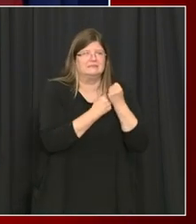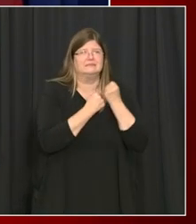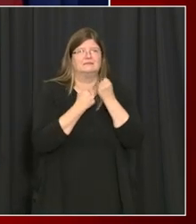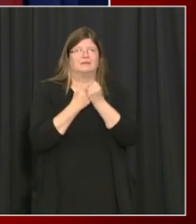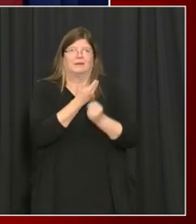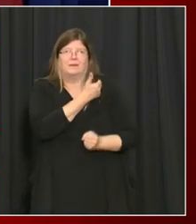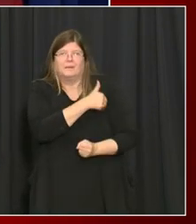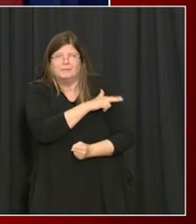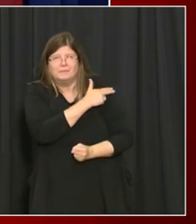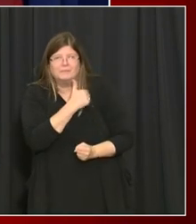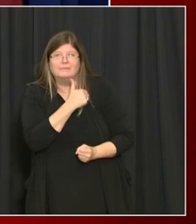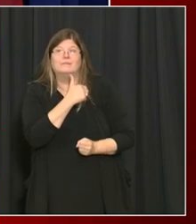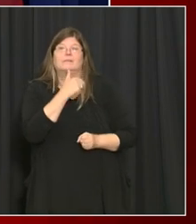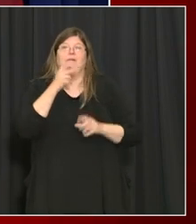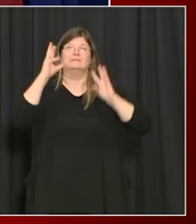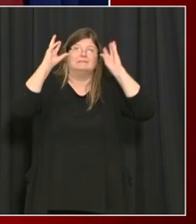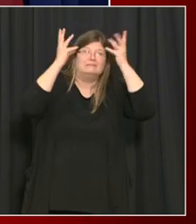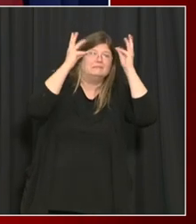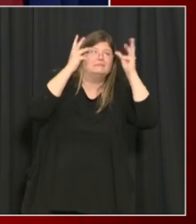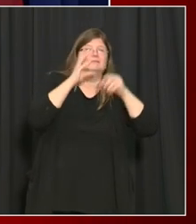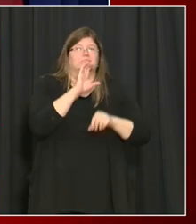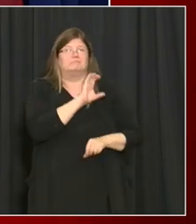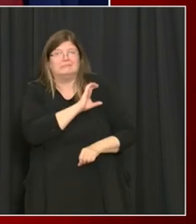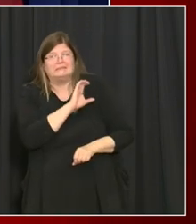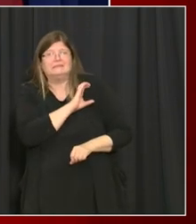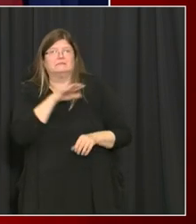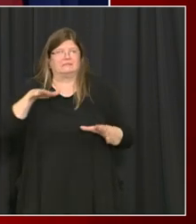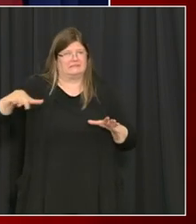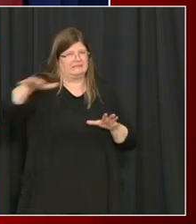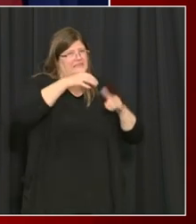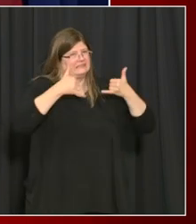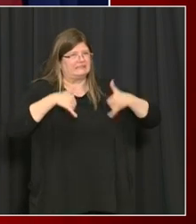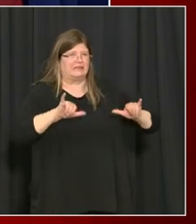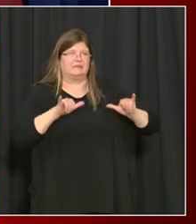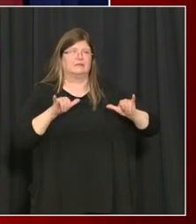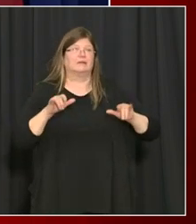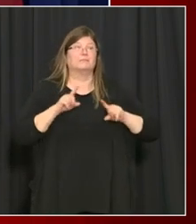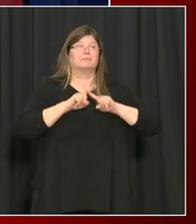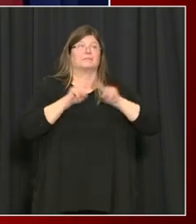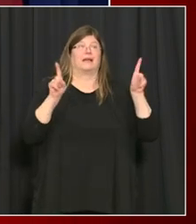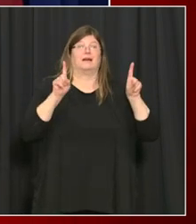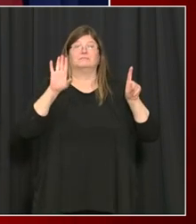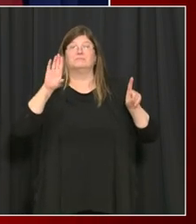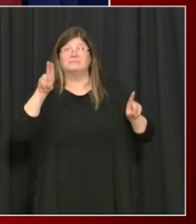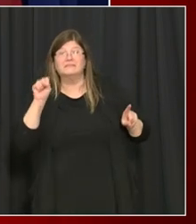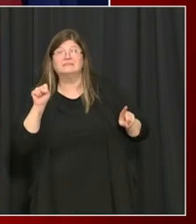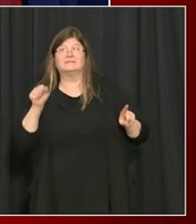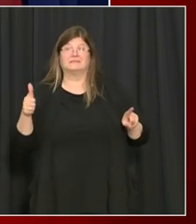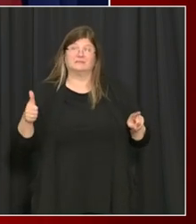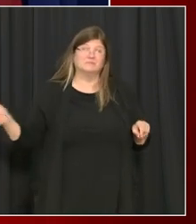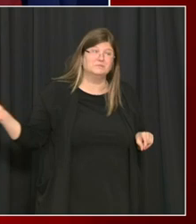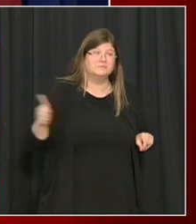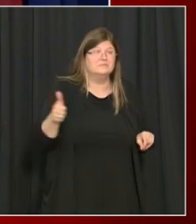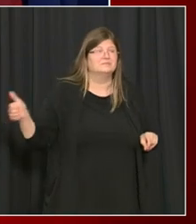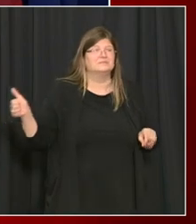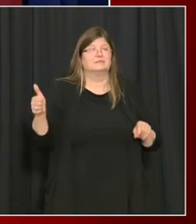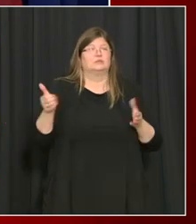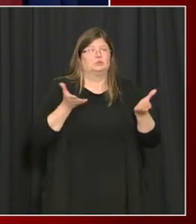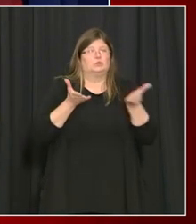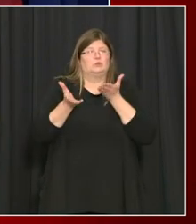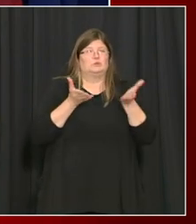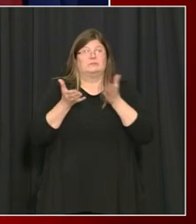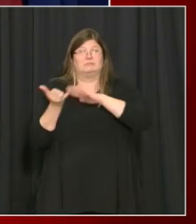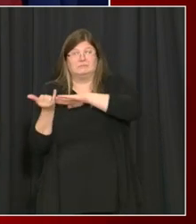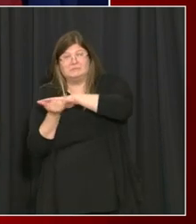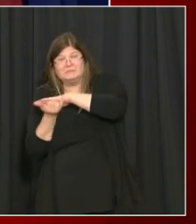and first responders. But there are other bus and shuttle type services that Metro can